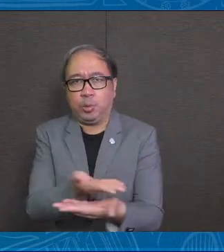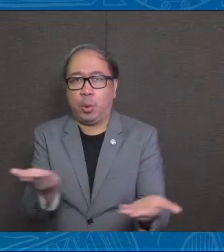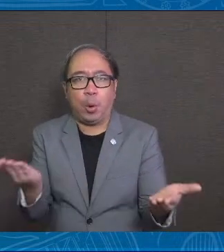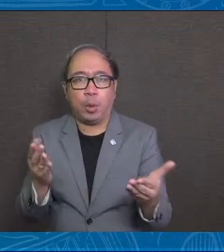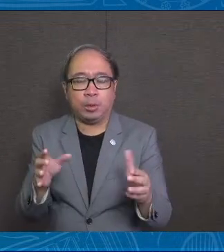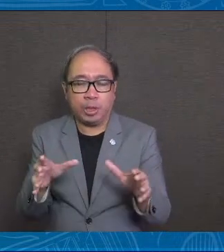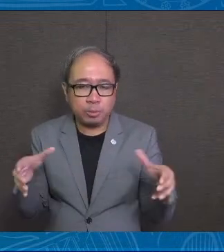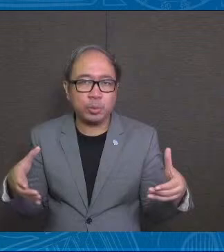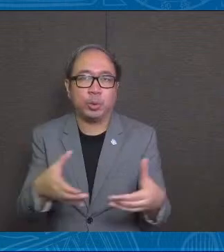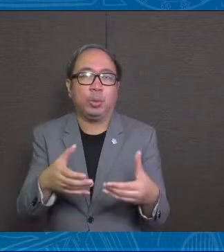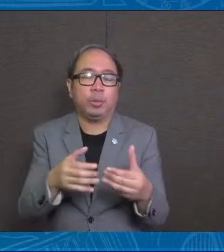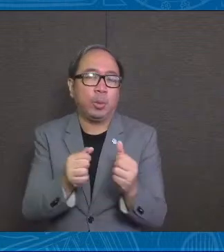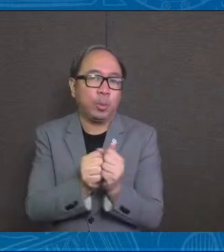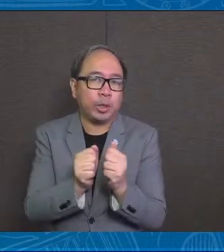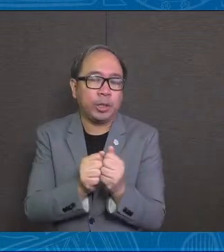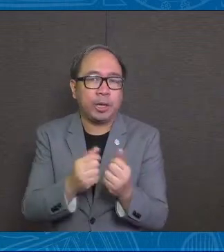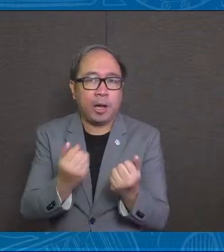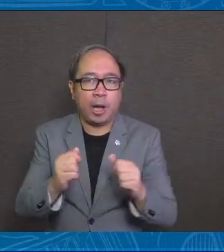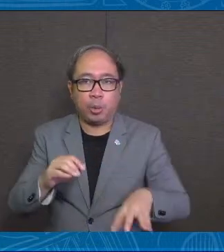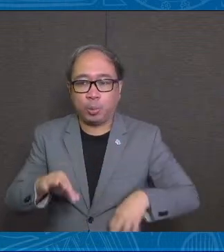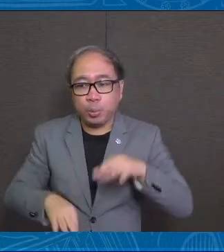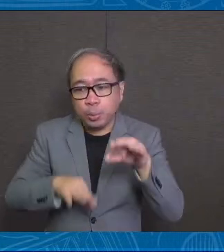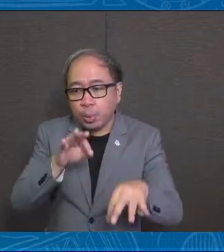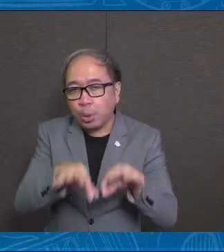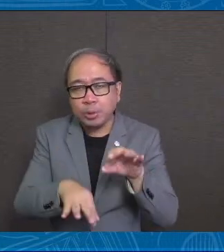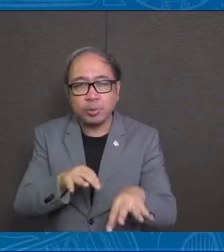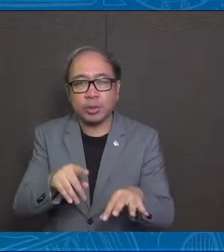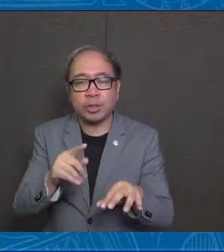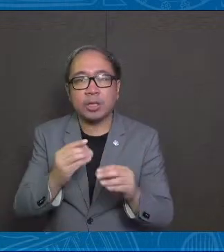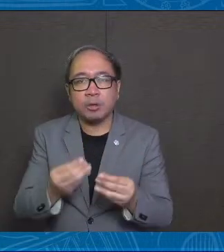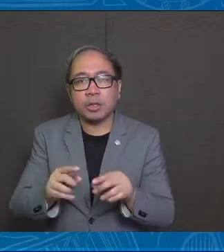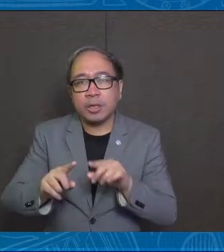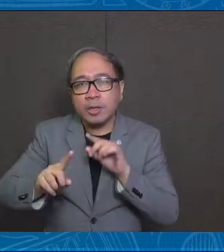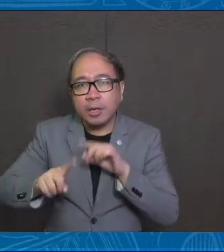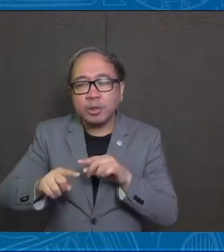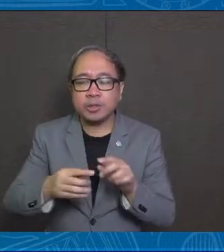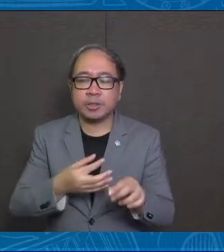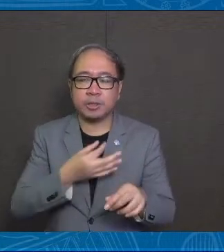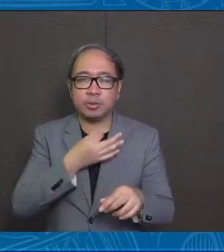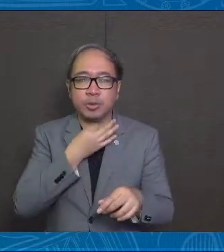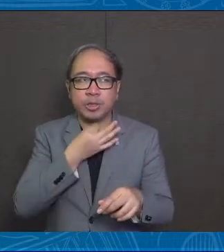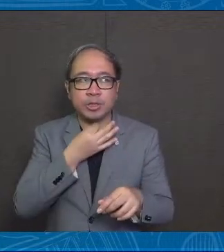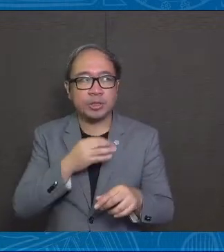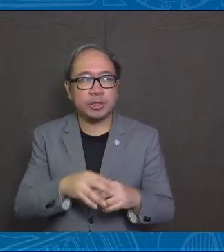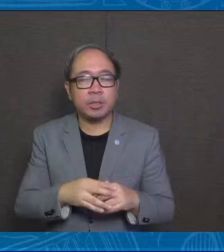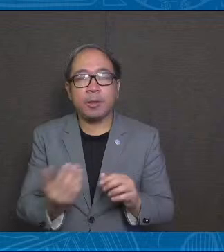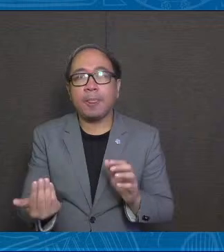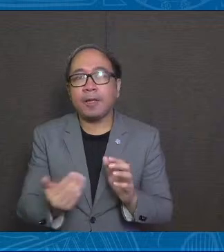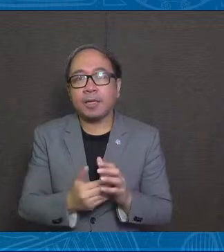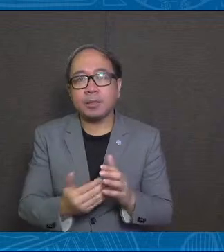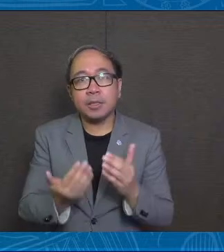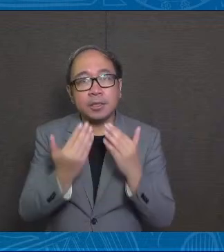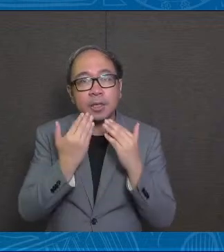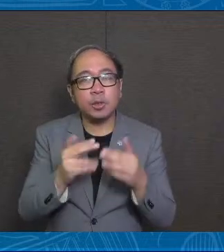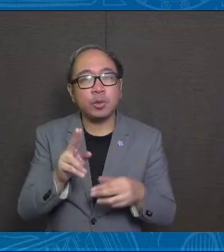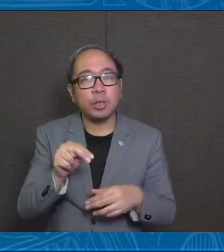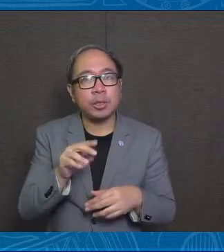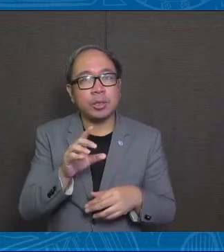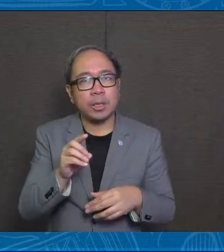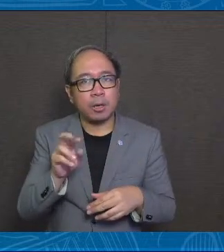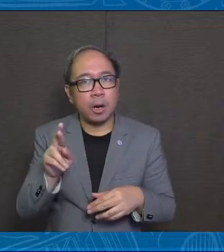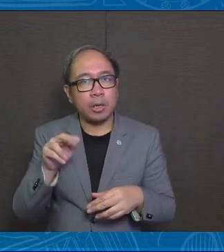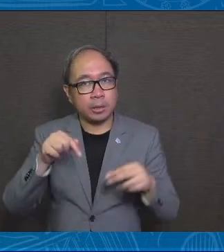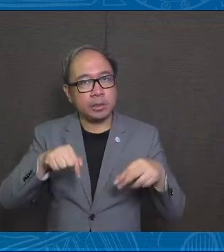collectively to input and come to the party in terms of addressing the risks. And I also once again thank you, UNDRR, for making